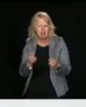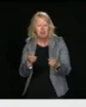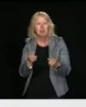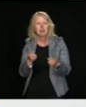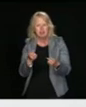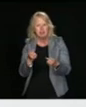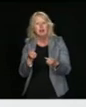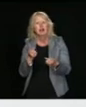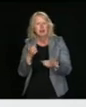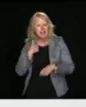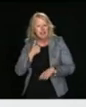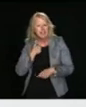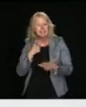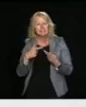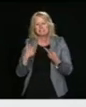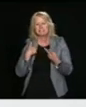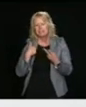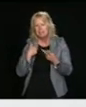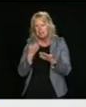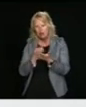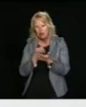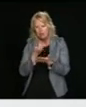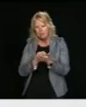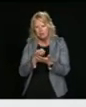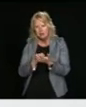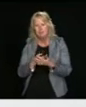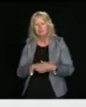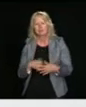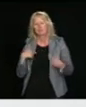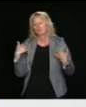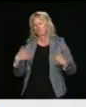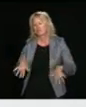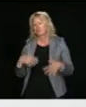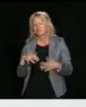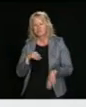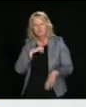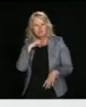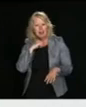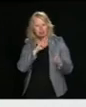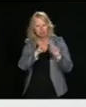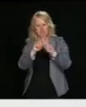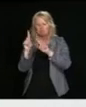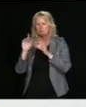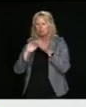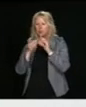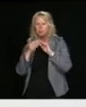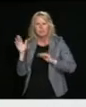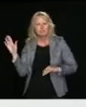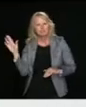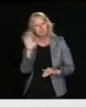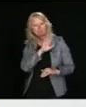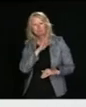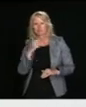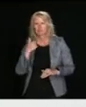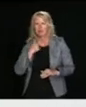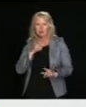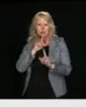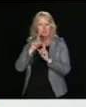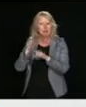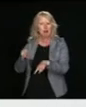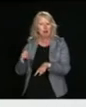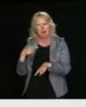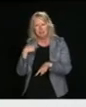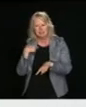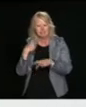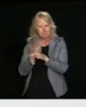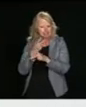And I've been extremely proud of how communities across the country have responded as we navigate through this crisis. Nous